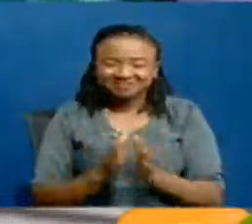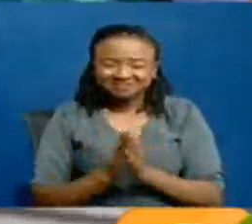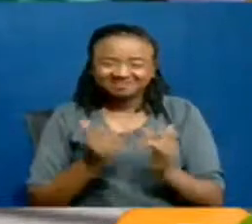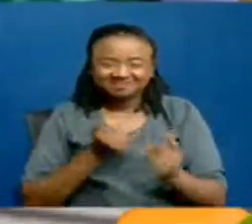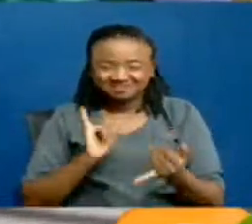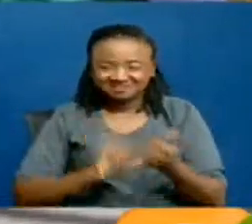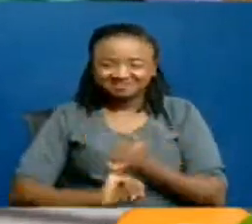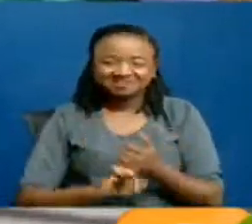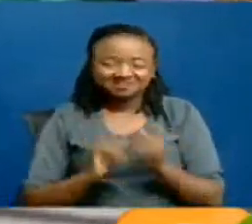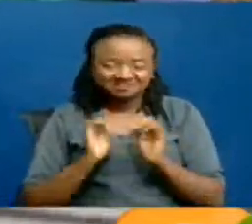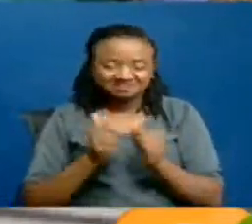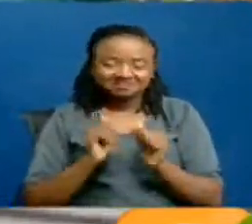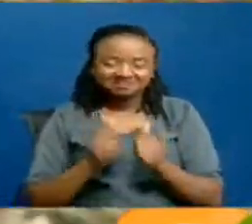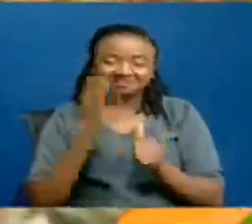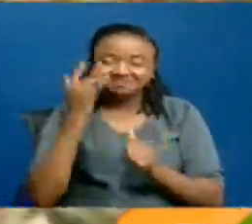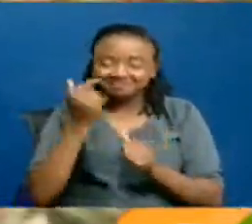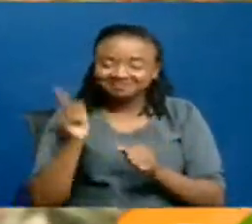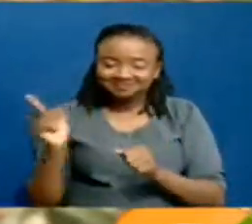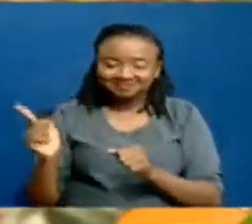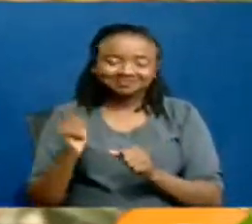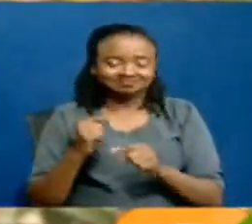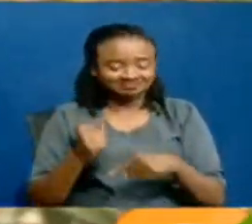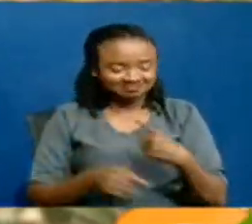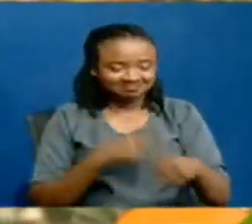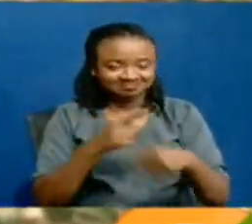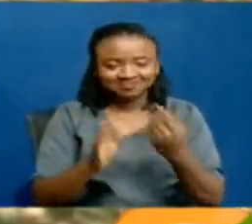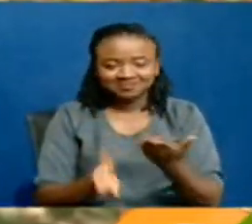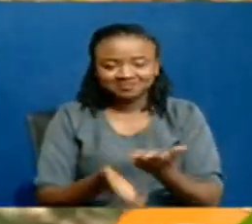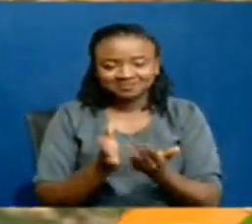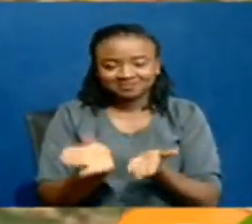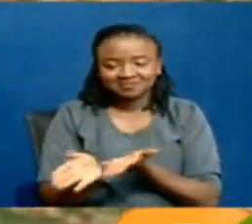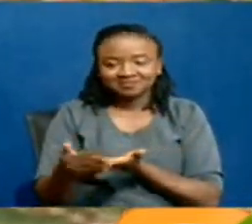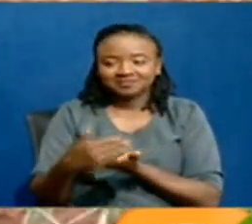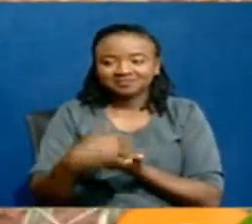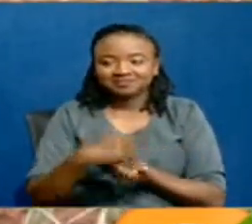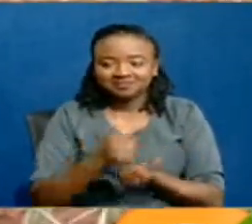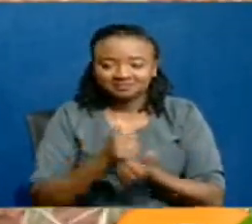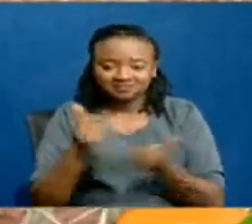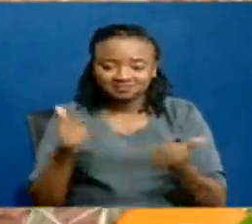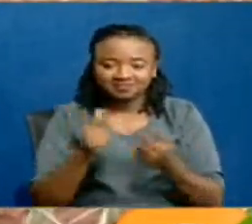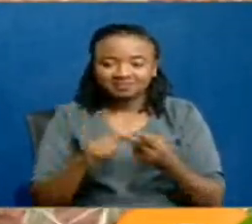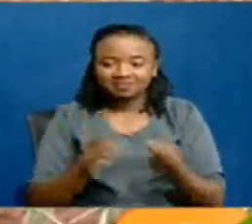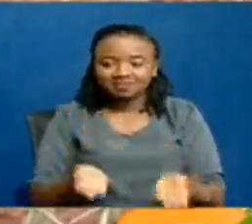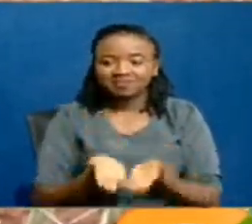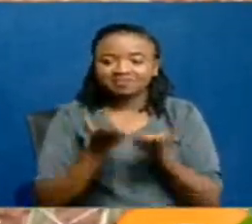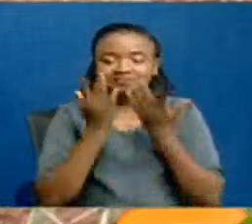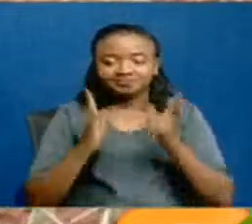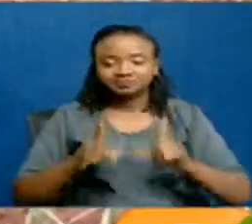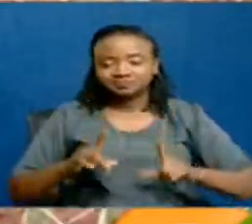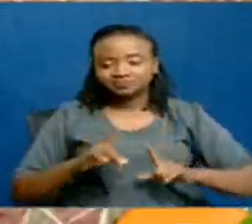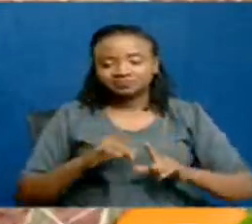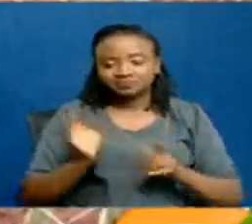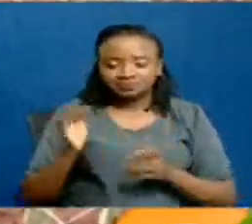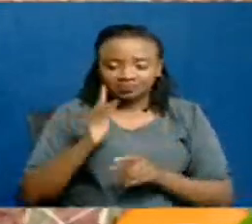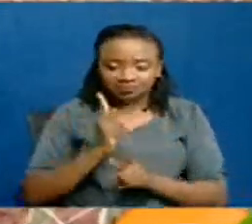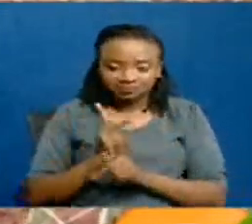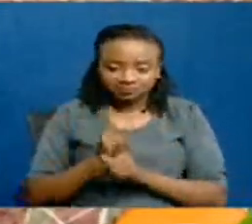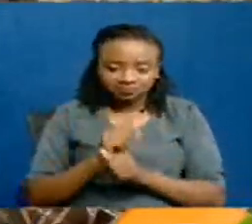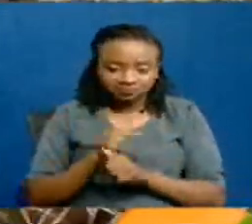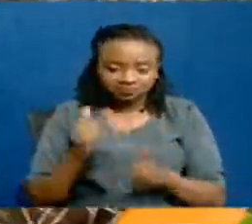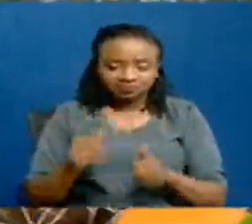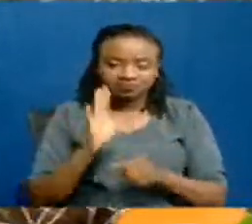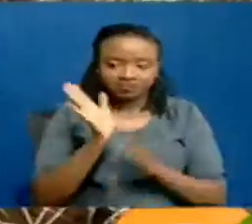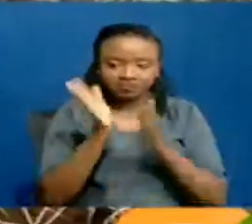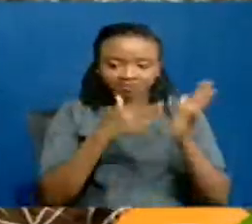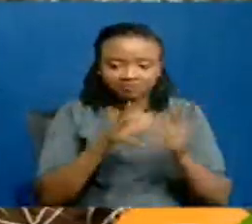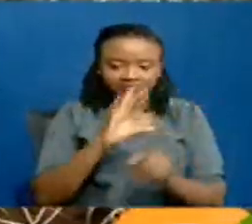that sustainable agriculture can enhance productivity, improve livelihoods, and build climate resilience.